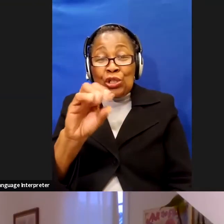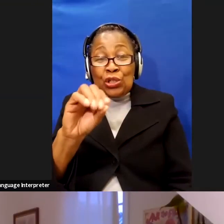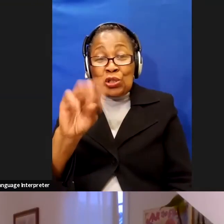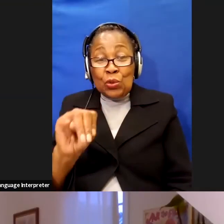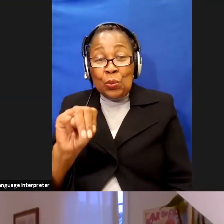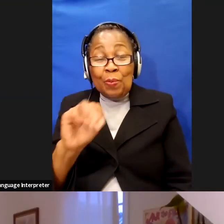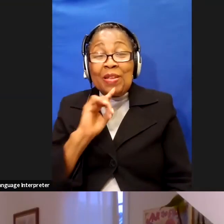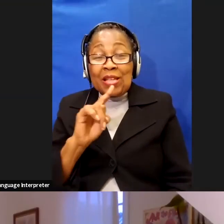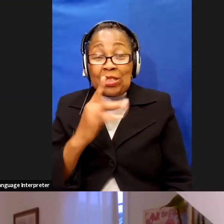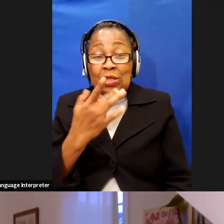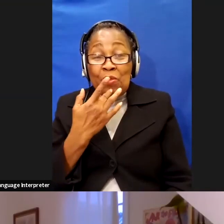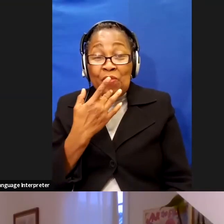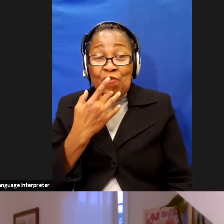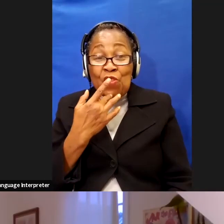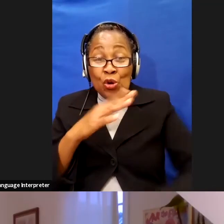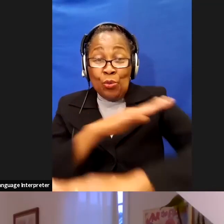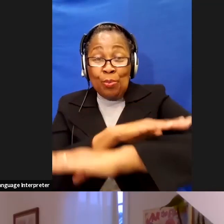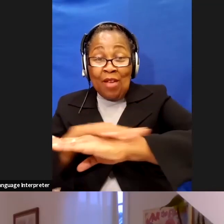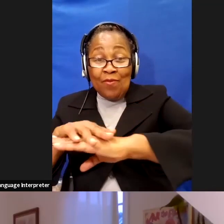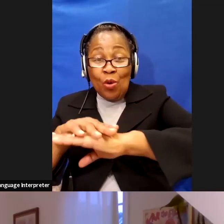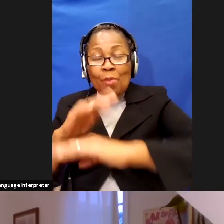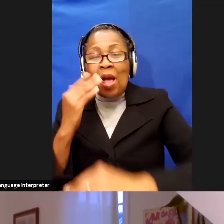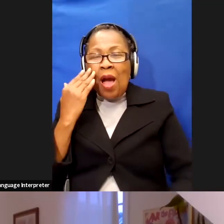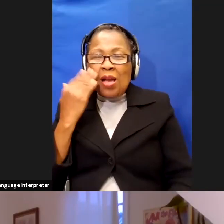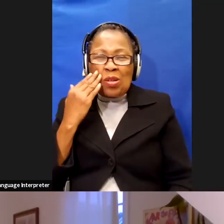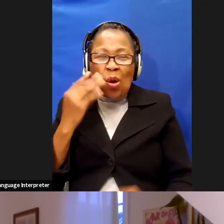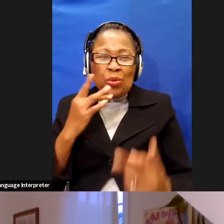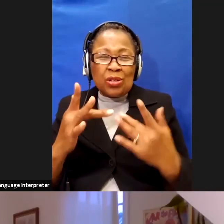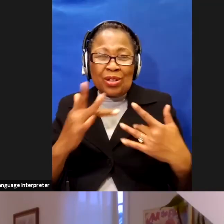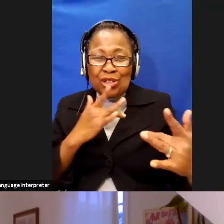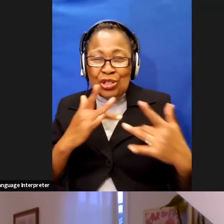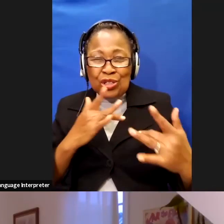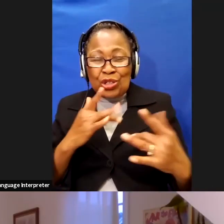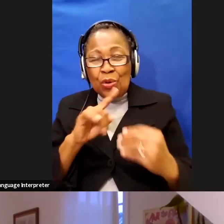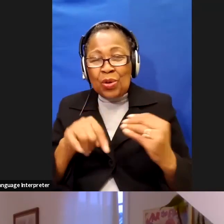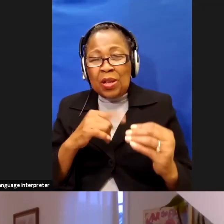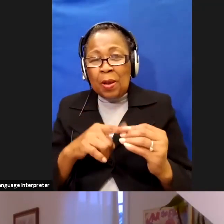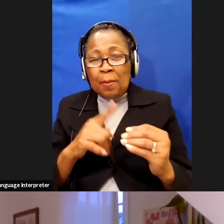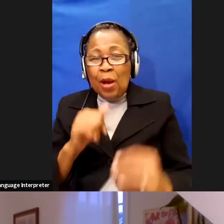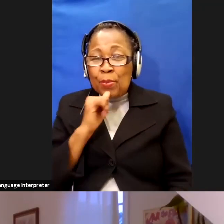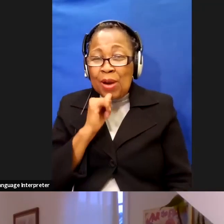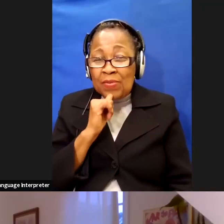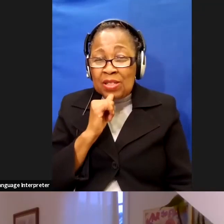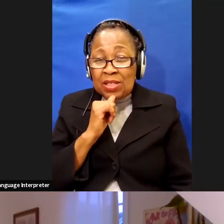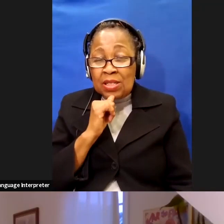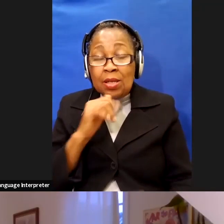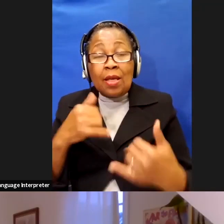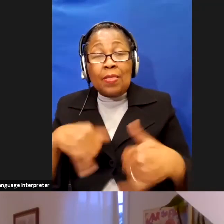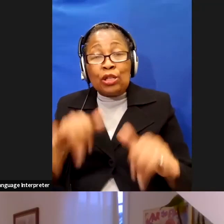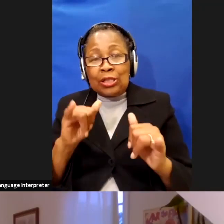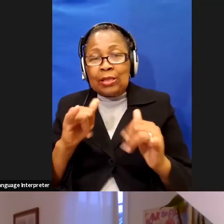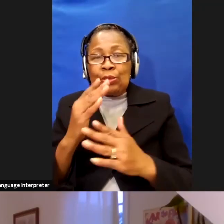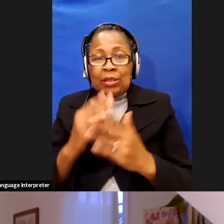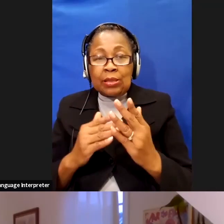now. I know that there are concerns or have been concerns about privacy. There are still some entities,